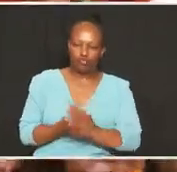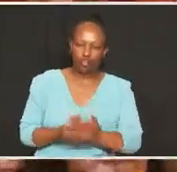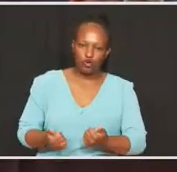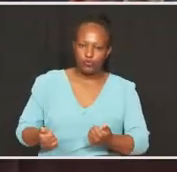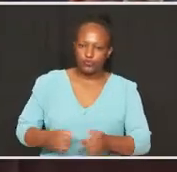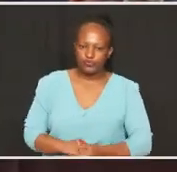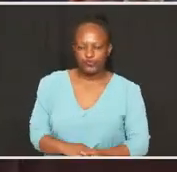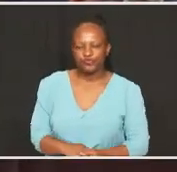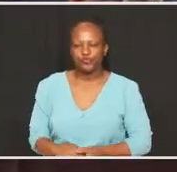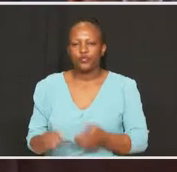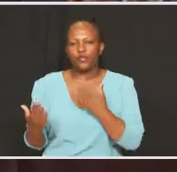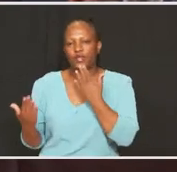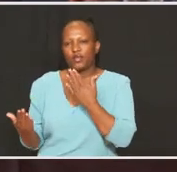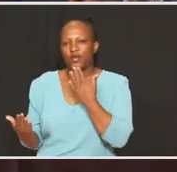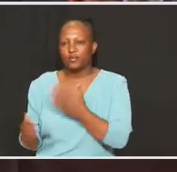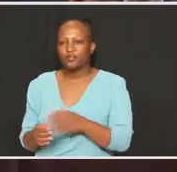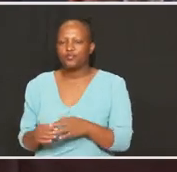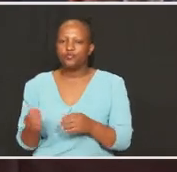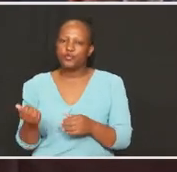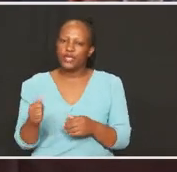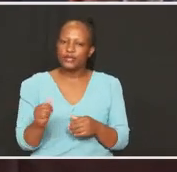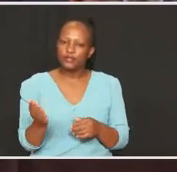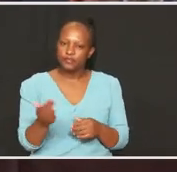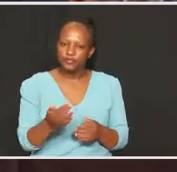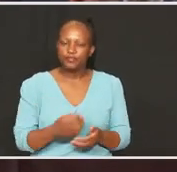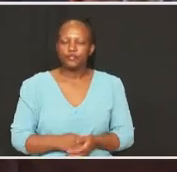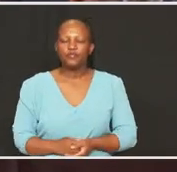thank you next